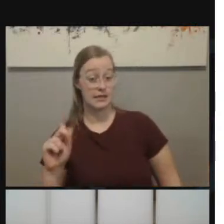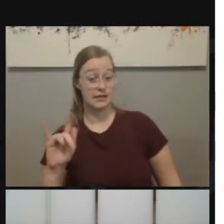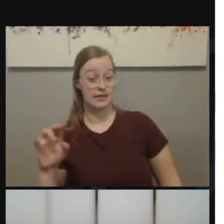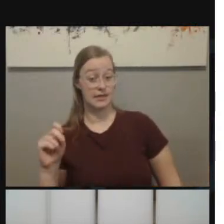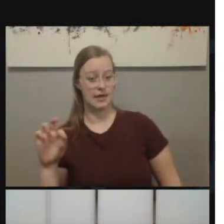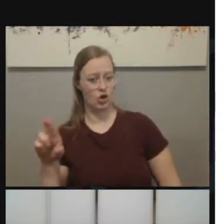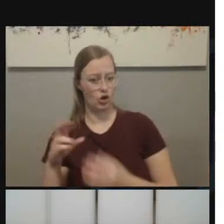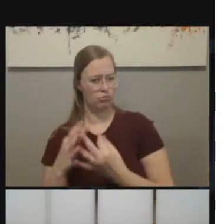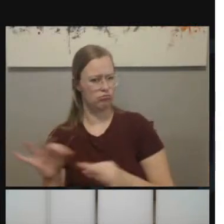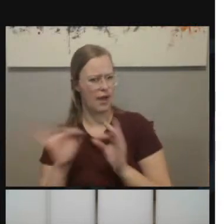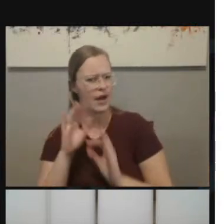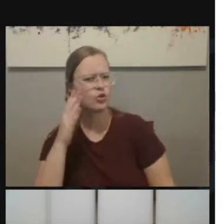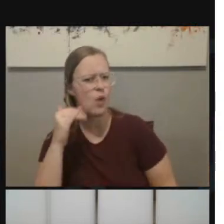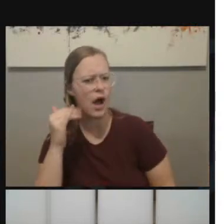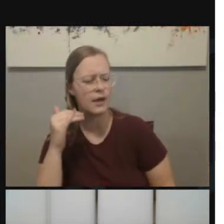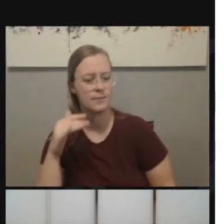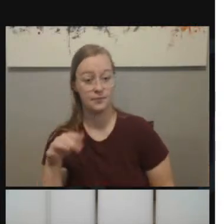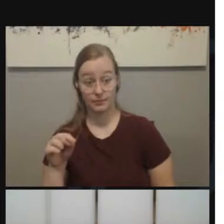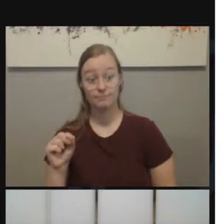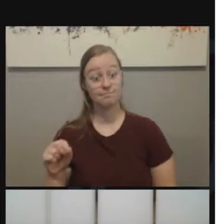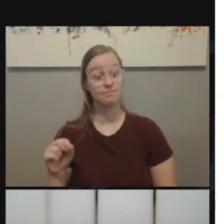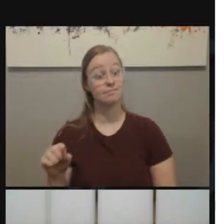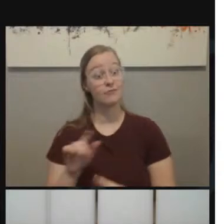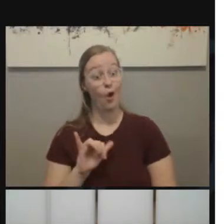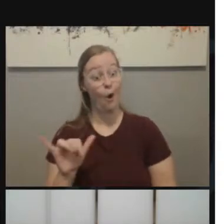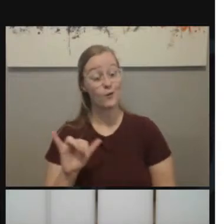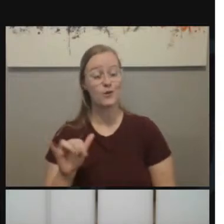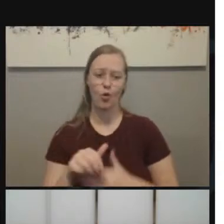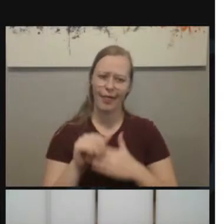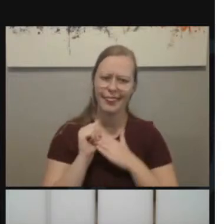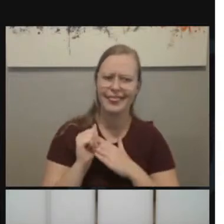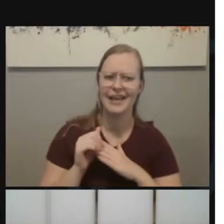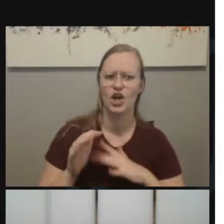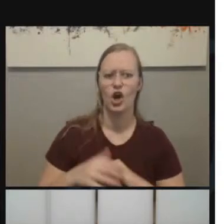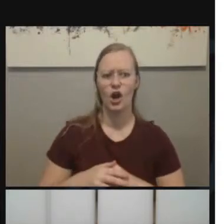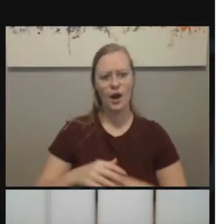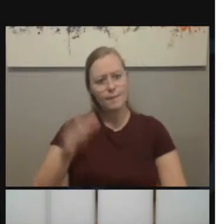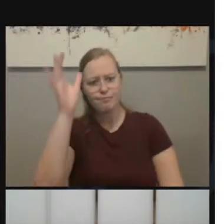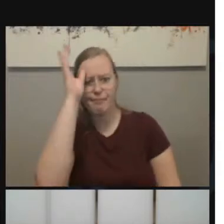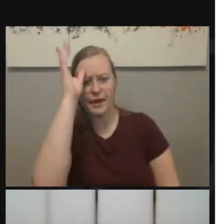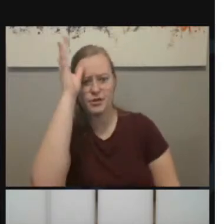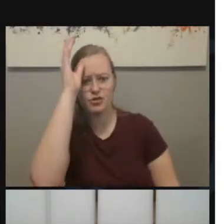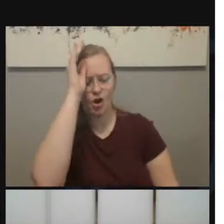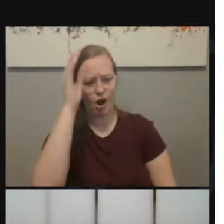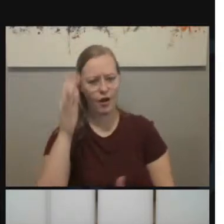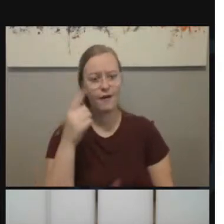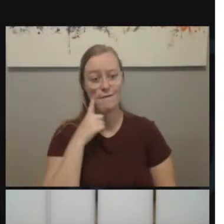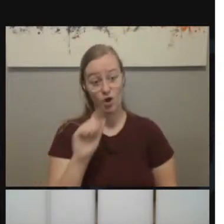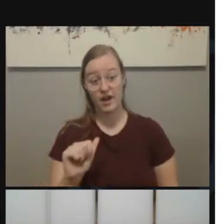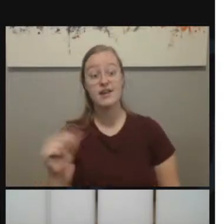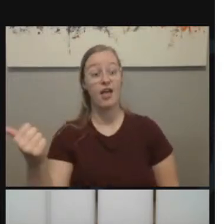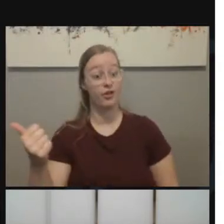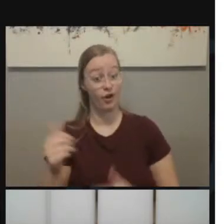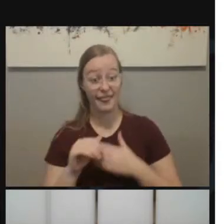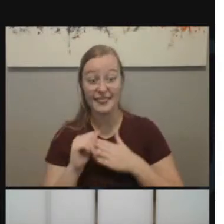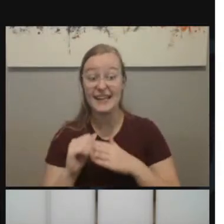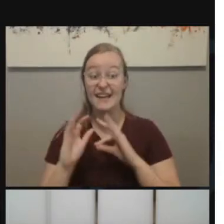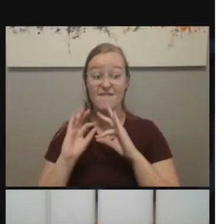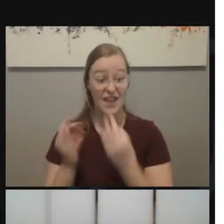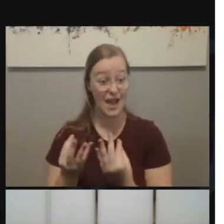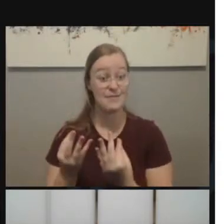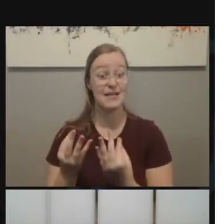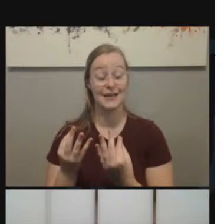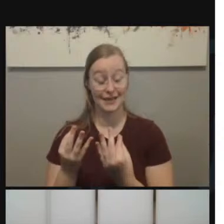because he too was a pioneer, a patriarch of another of the leading families